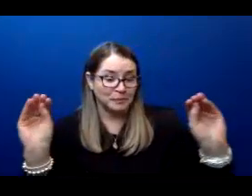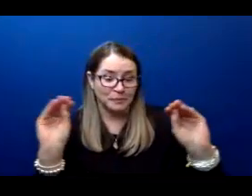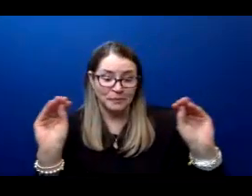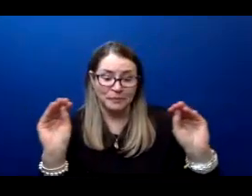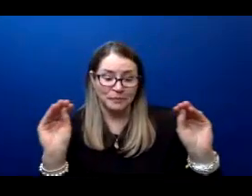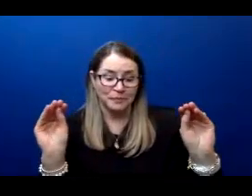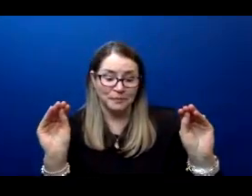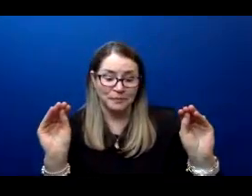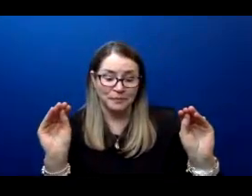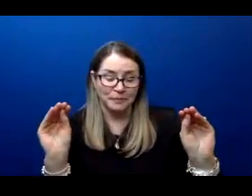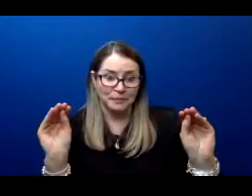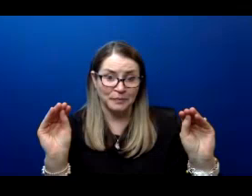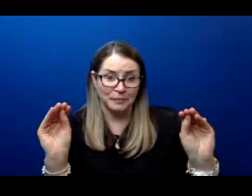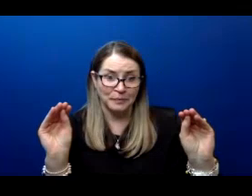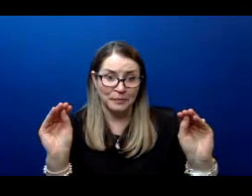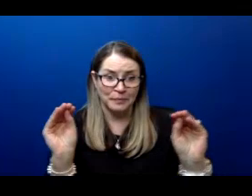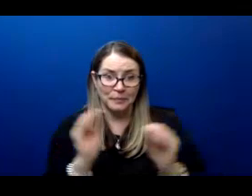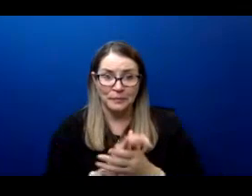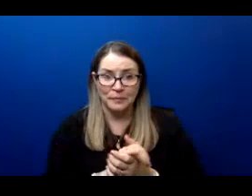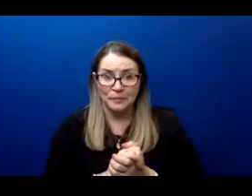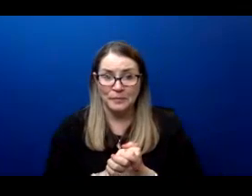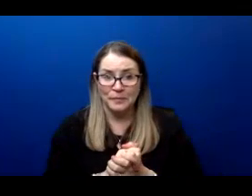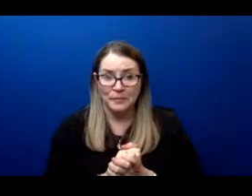their hands to be acknowledged